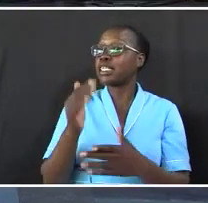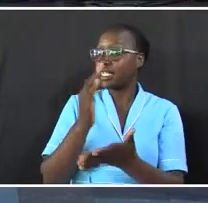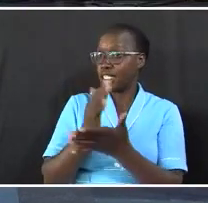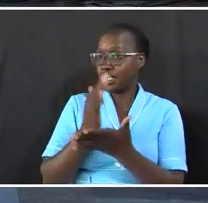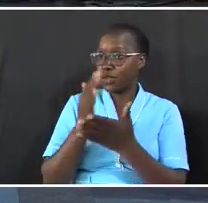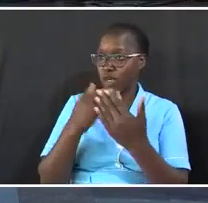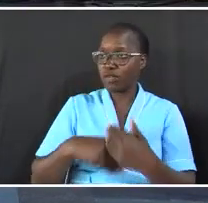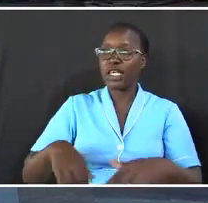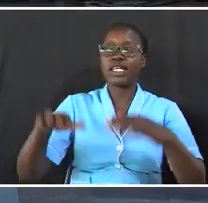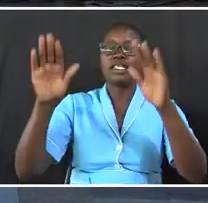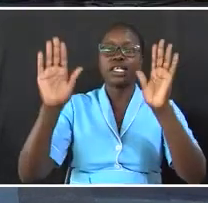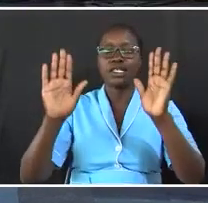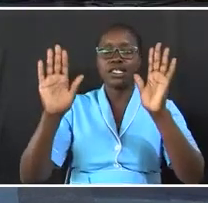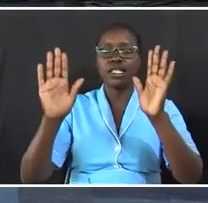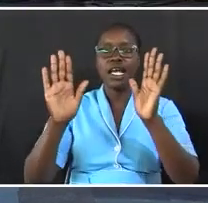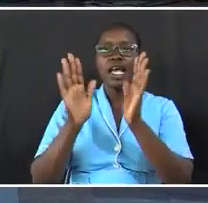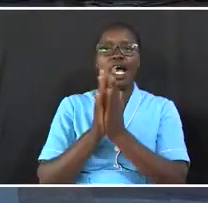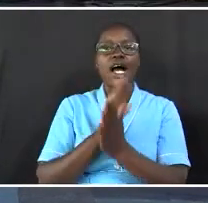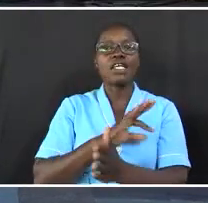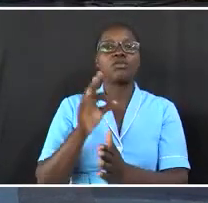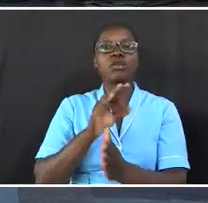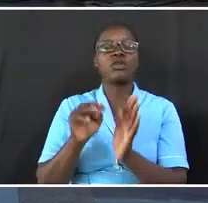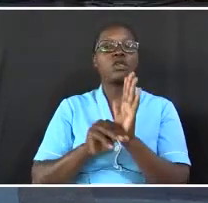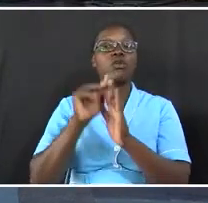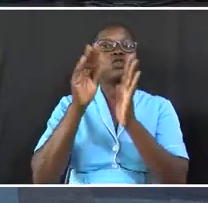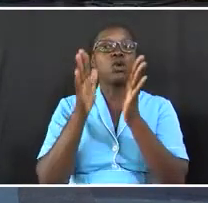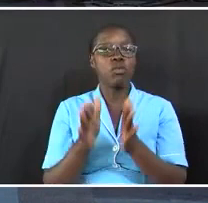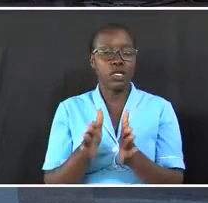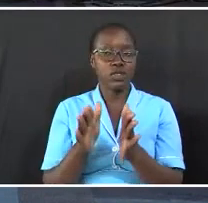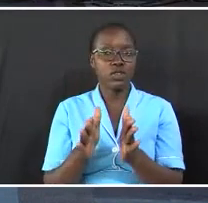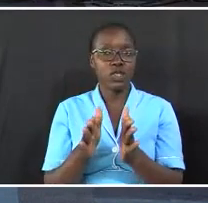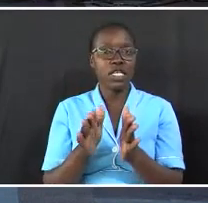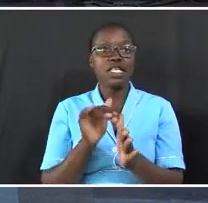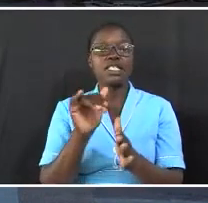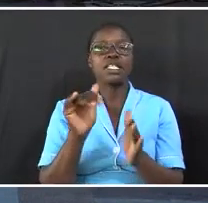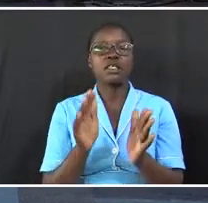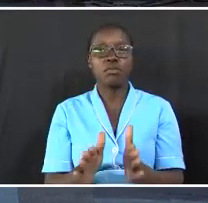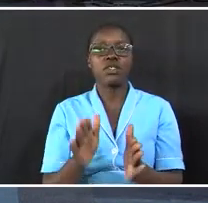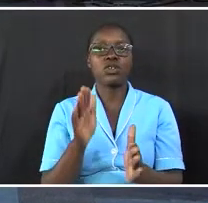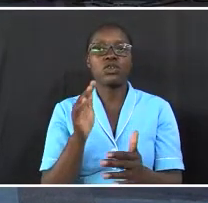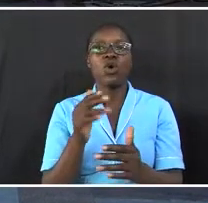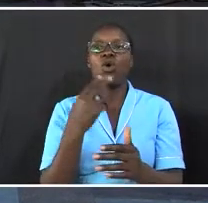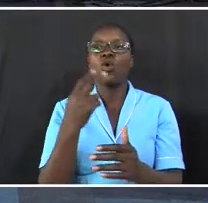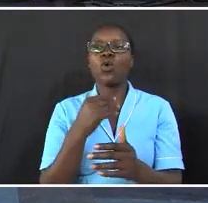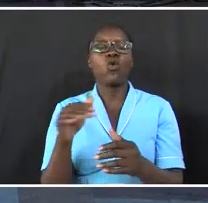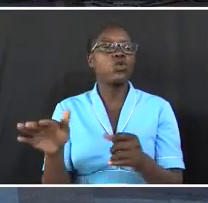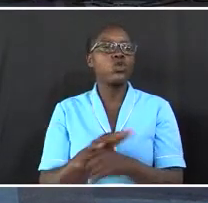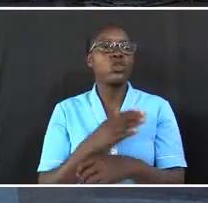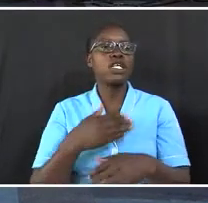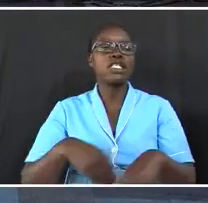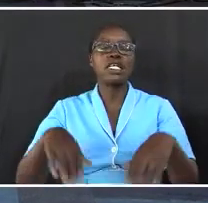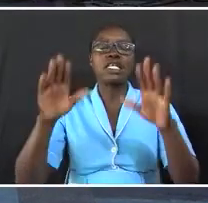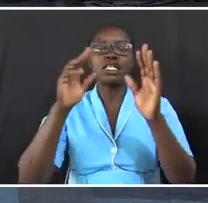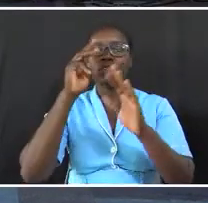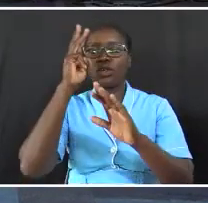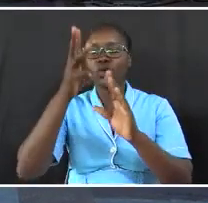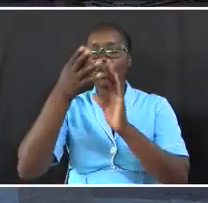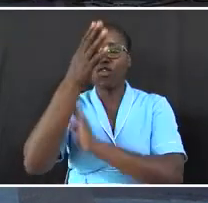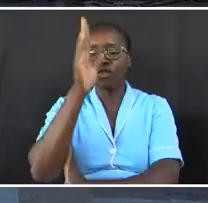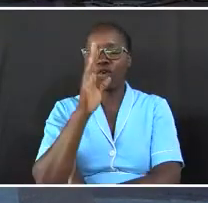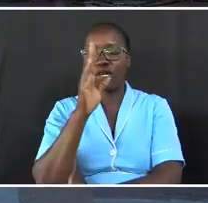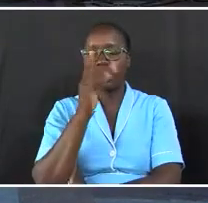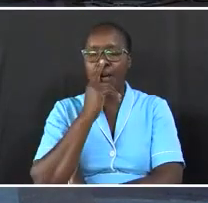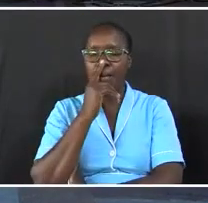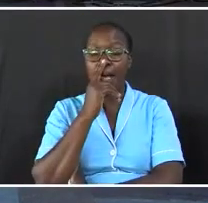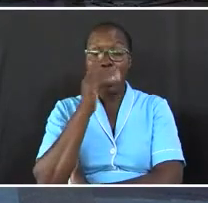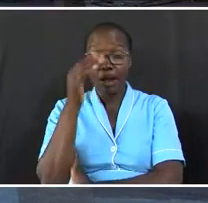have surrendered. A spiritually mature person is that one who is totally surrendered to the will of God.